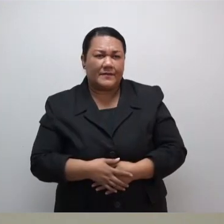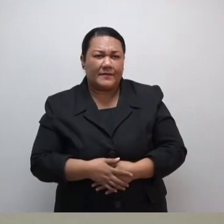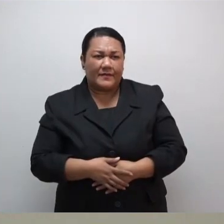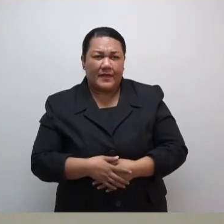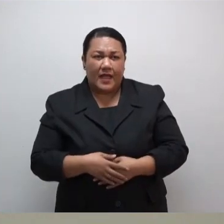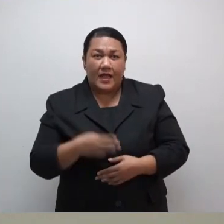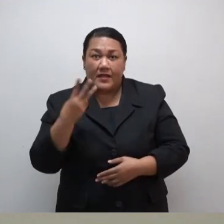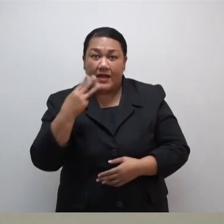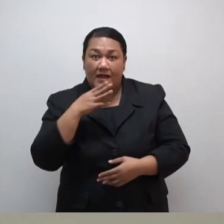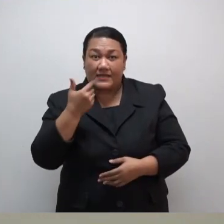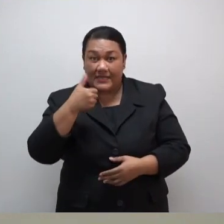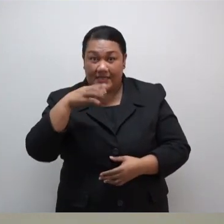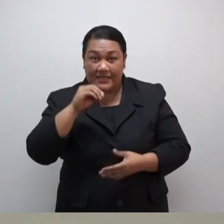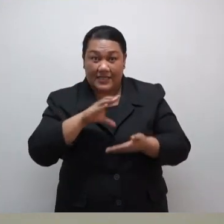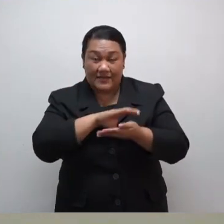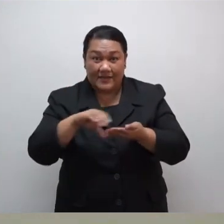rollout is